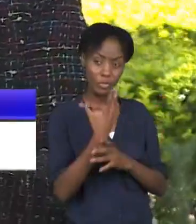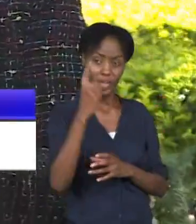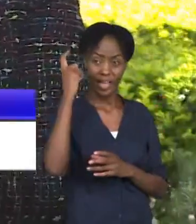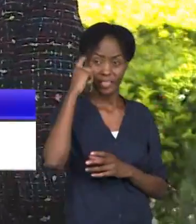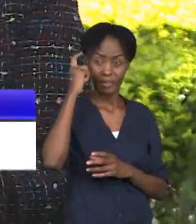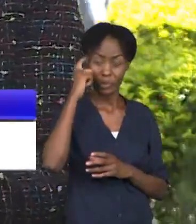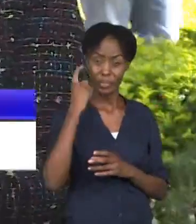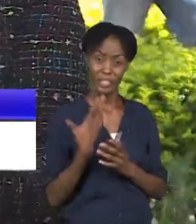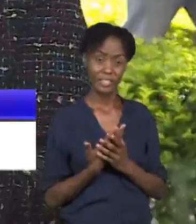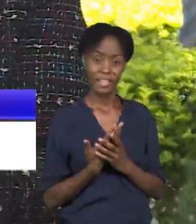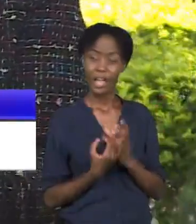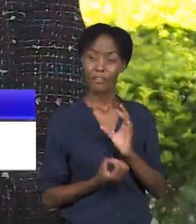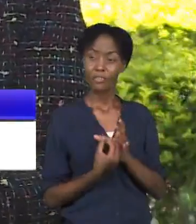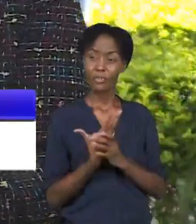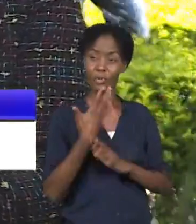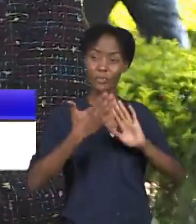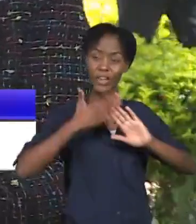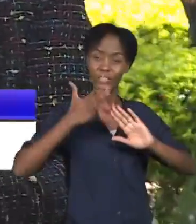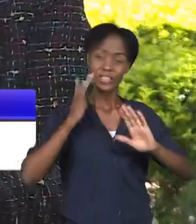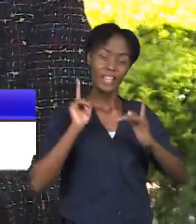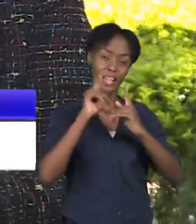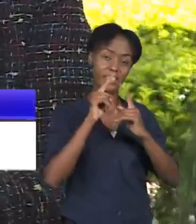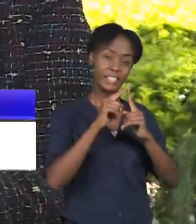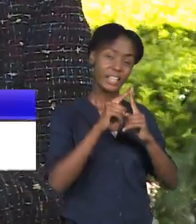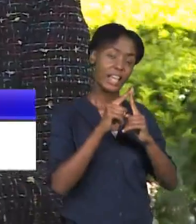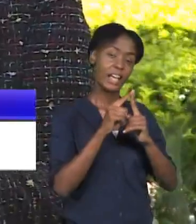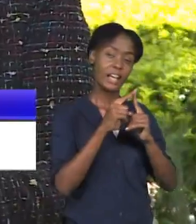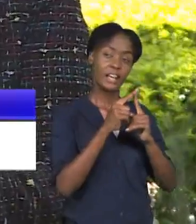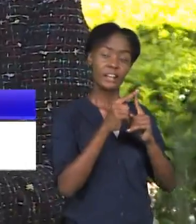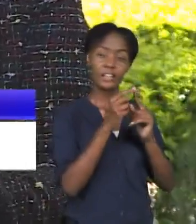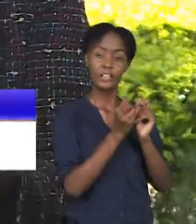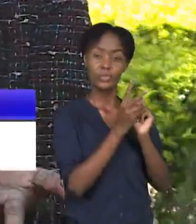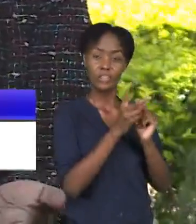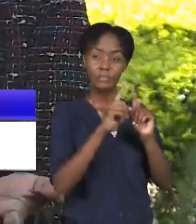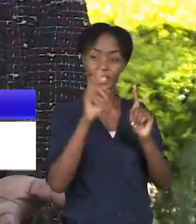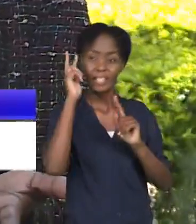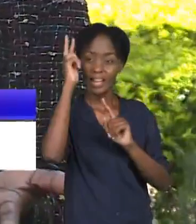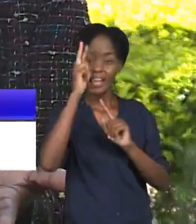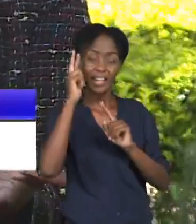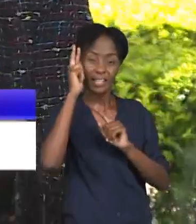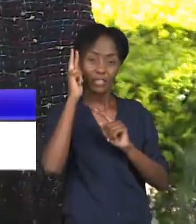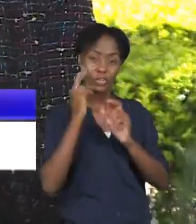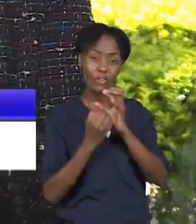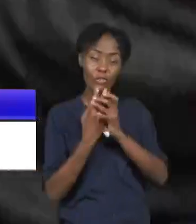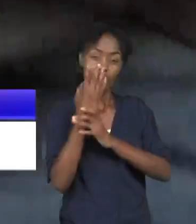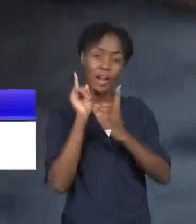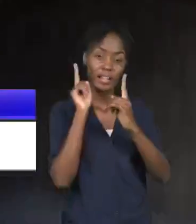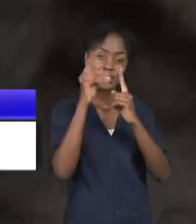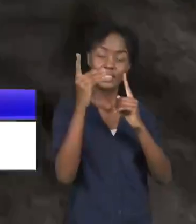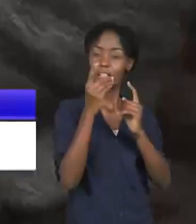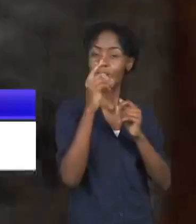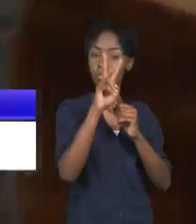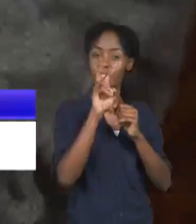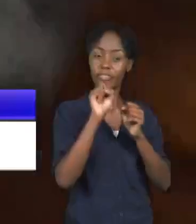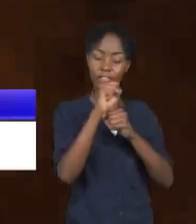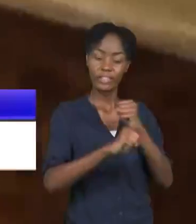grows faster by the age of around 12. But the reason matures at the age of 25. So you'll see that a